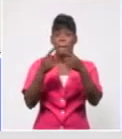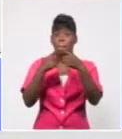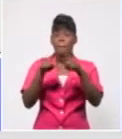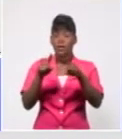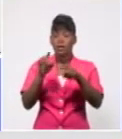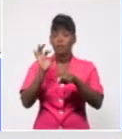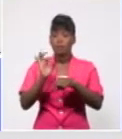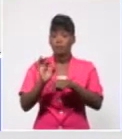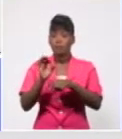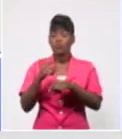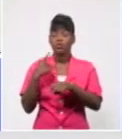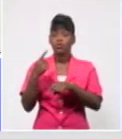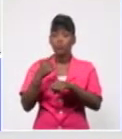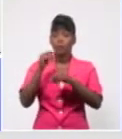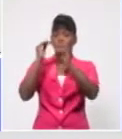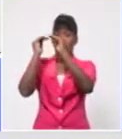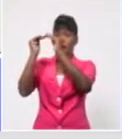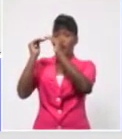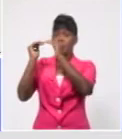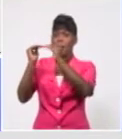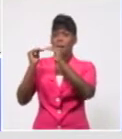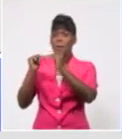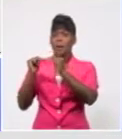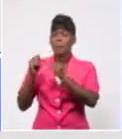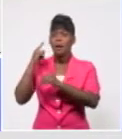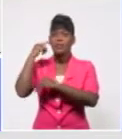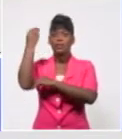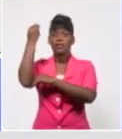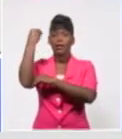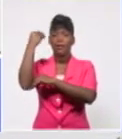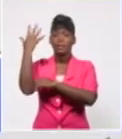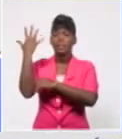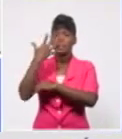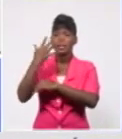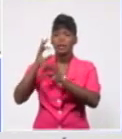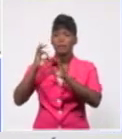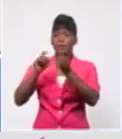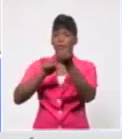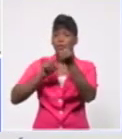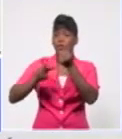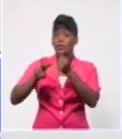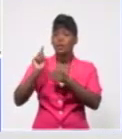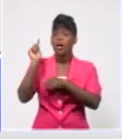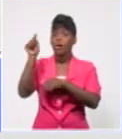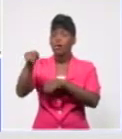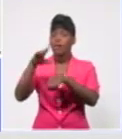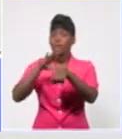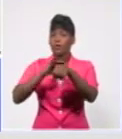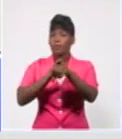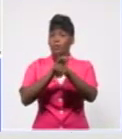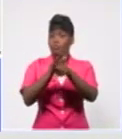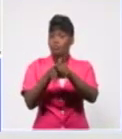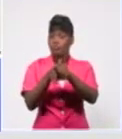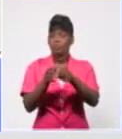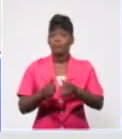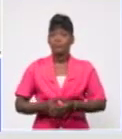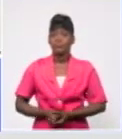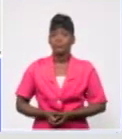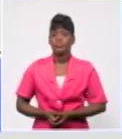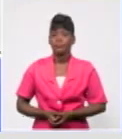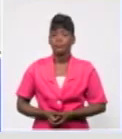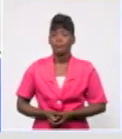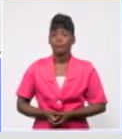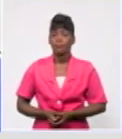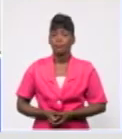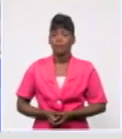pandemic. However, some of those provinces, such as Artemisa and Pinar del Río, have reported a larger amount of cases, but